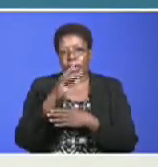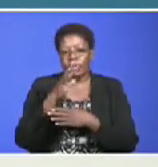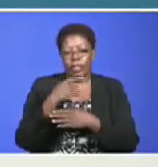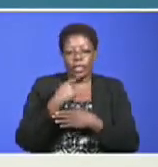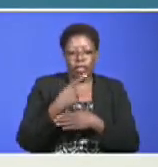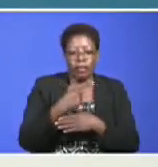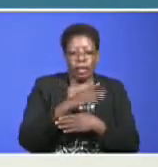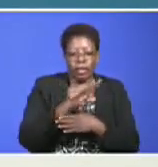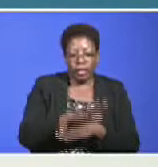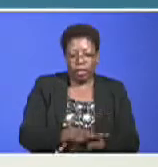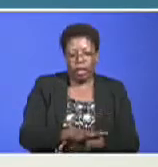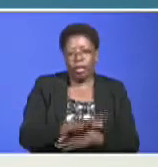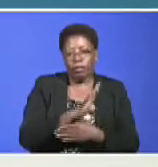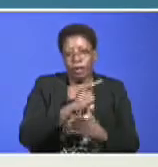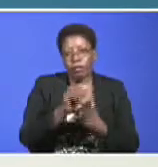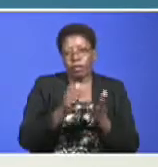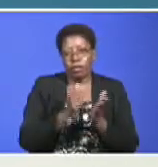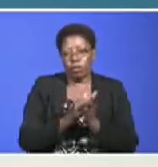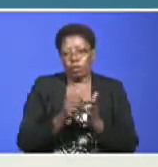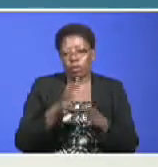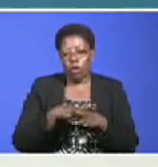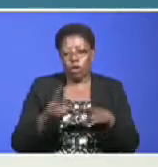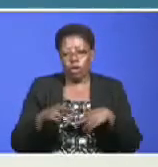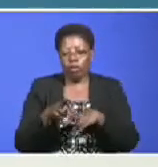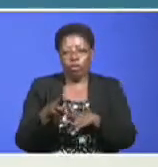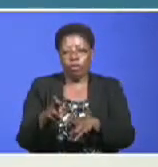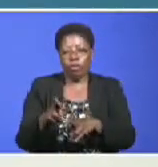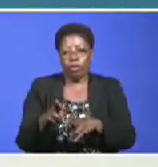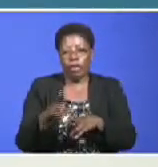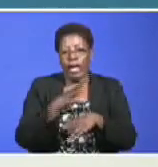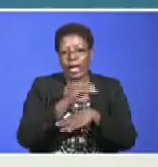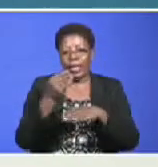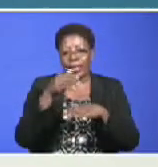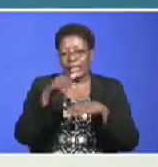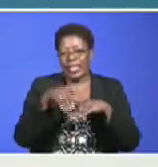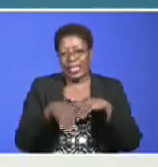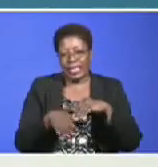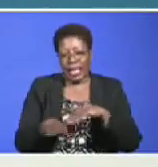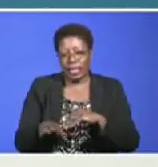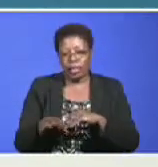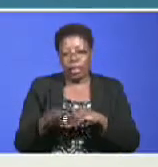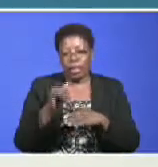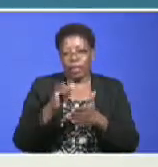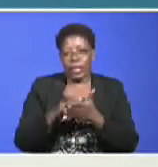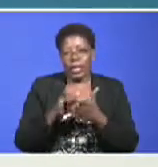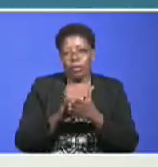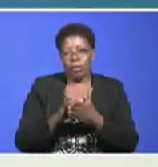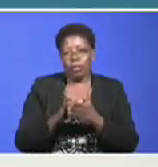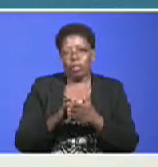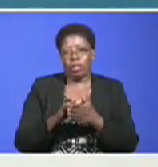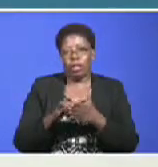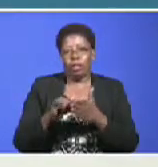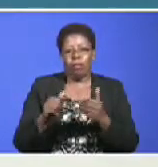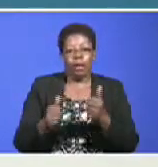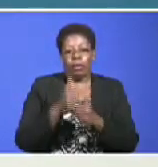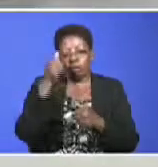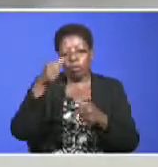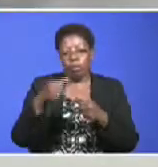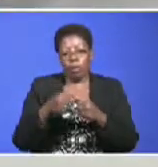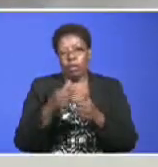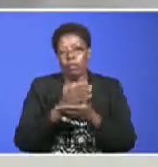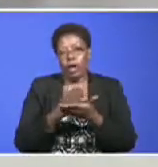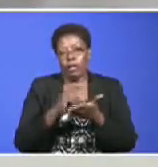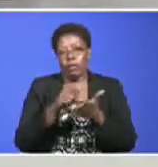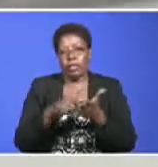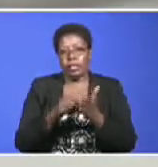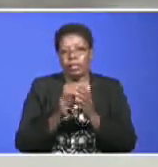five-year-old on the Rapid River and the slides has been probably my most memorable part of this. Being able to